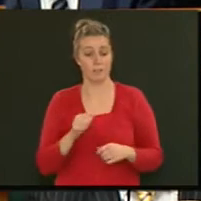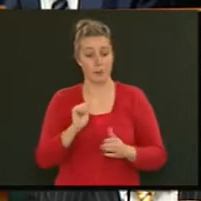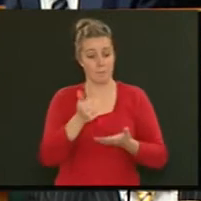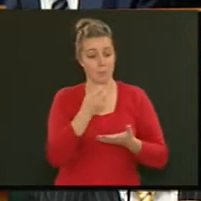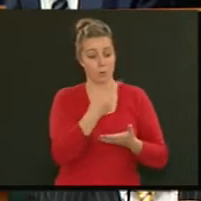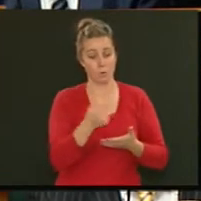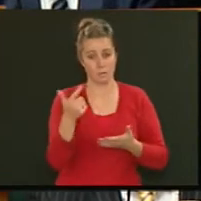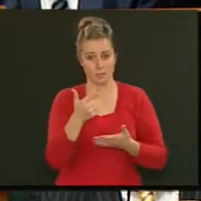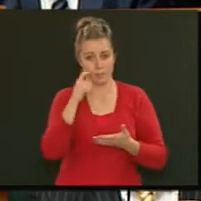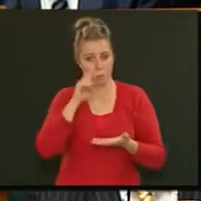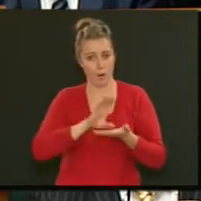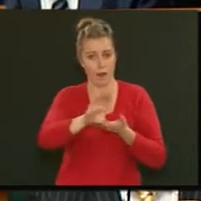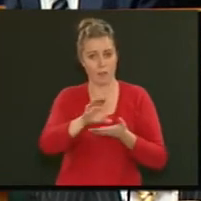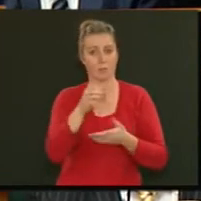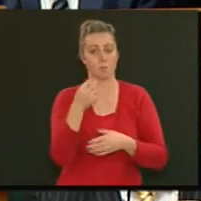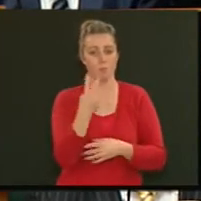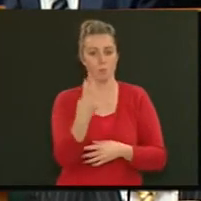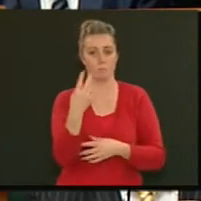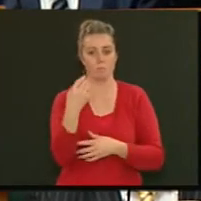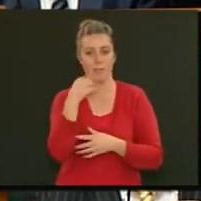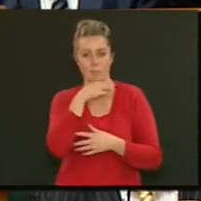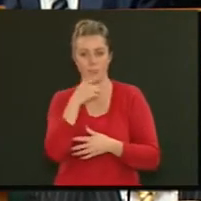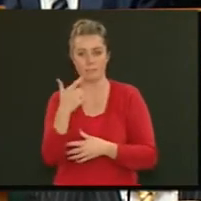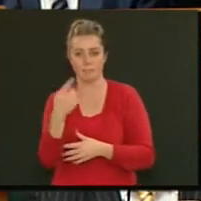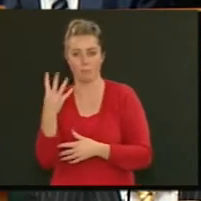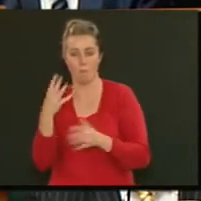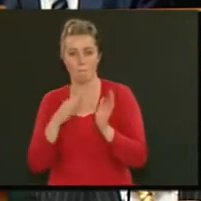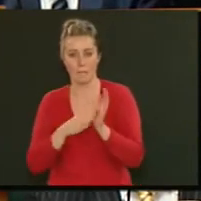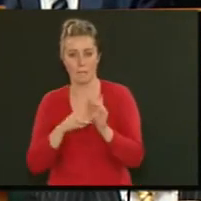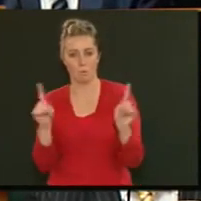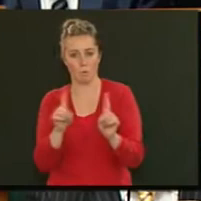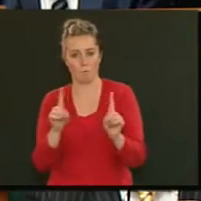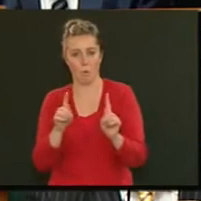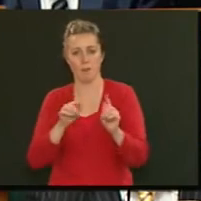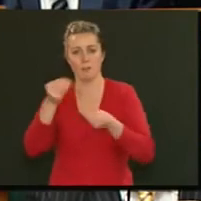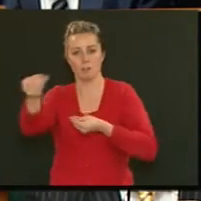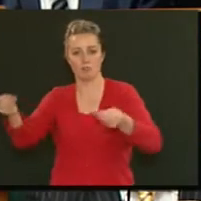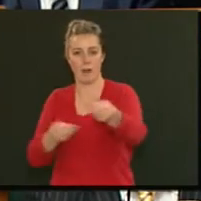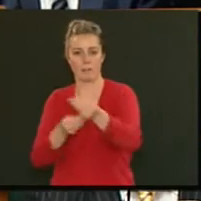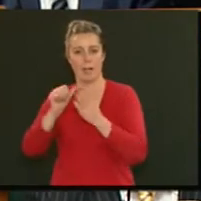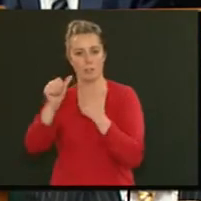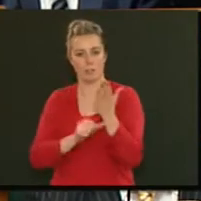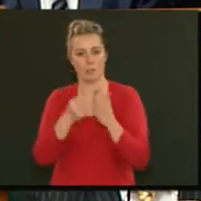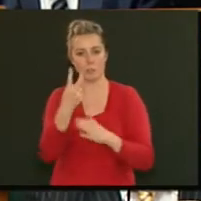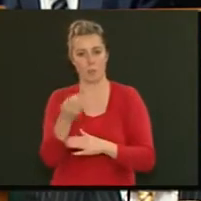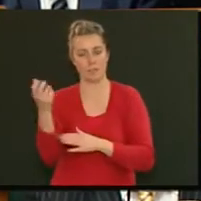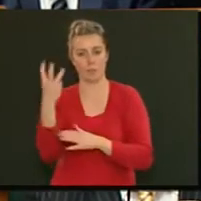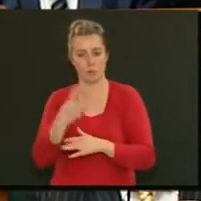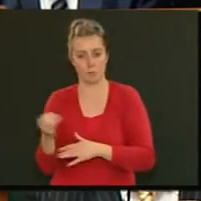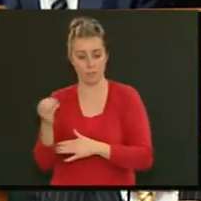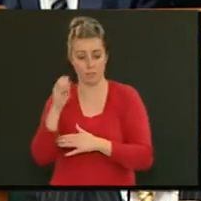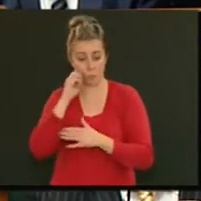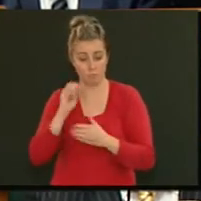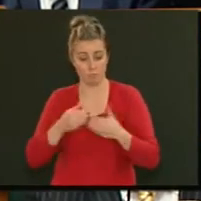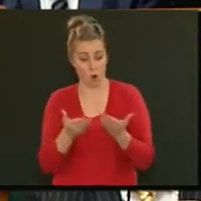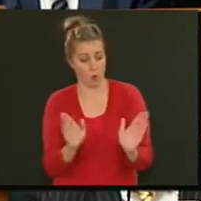2017 allocates $134 million over 4 years to advance New Zealand's trade agenda 2030, including opening new embassies